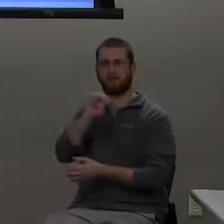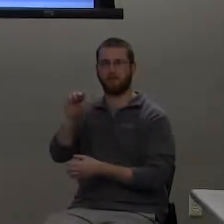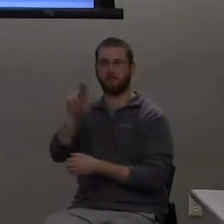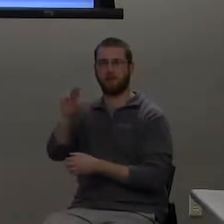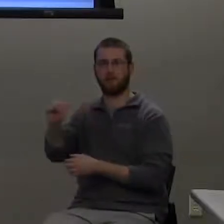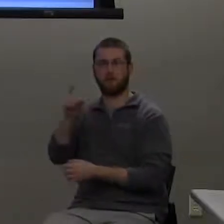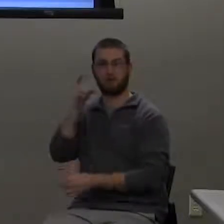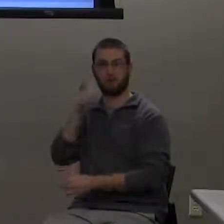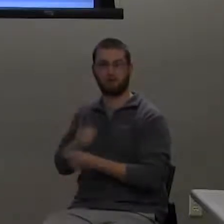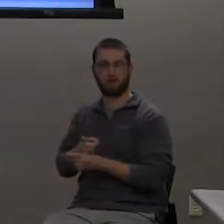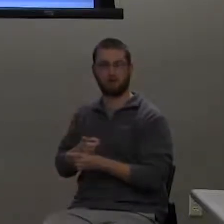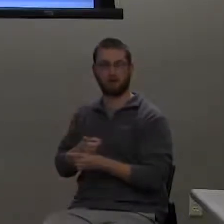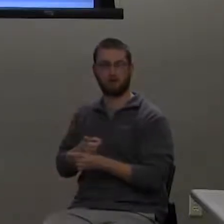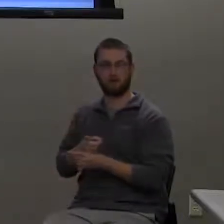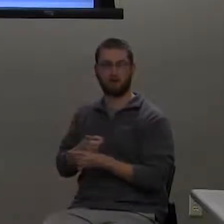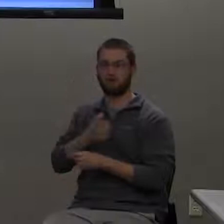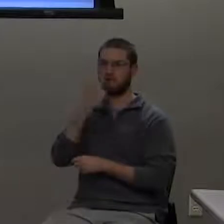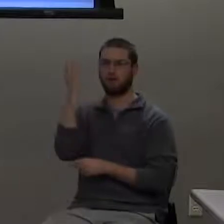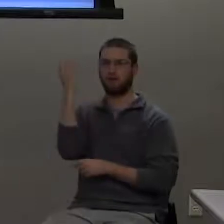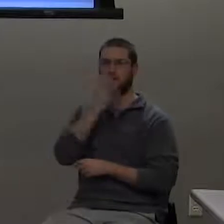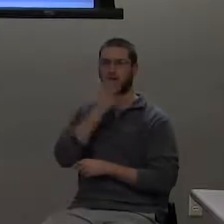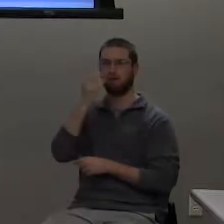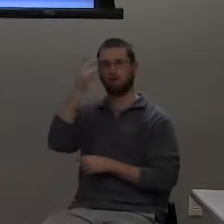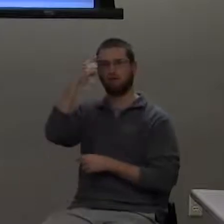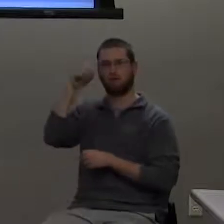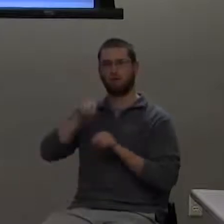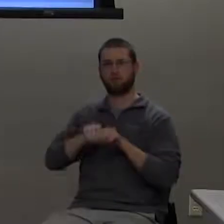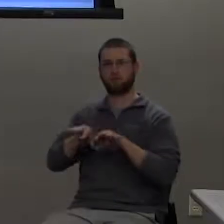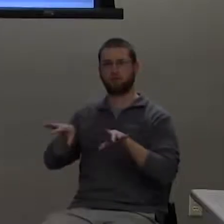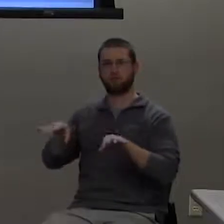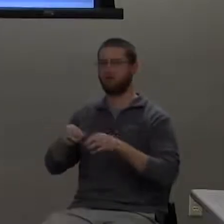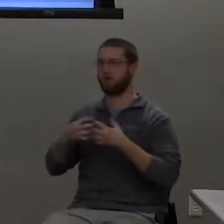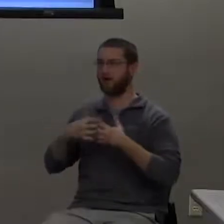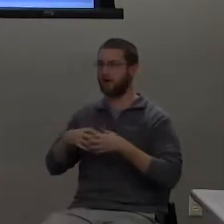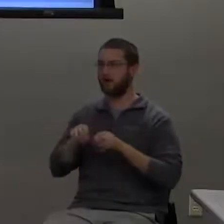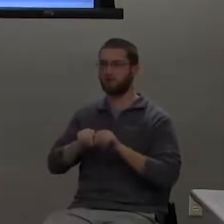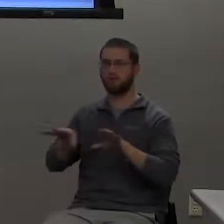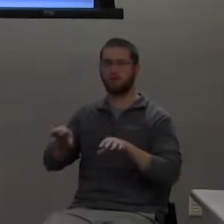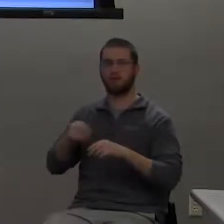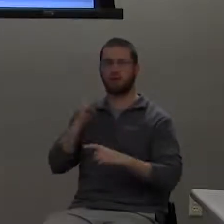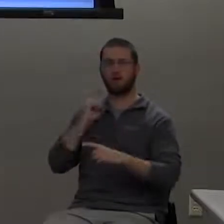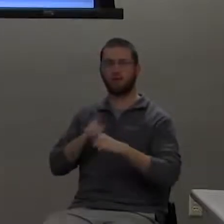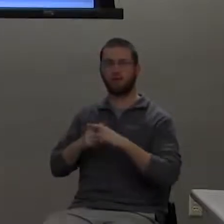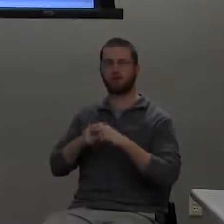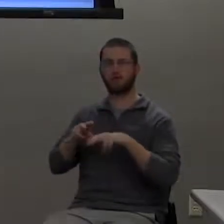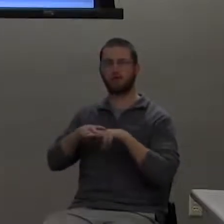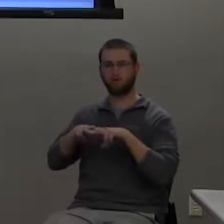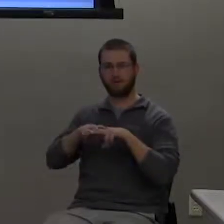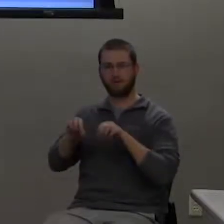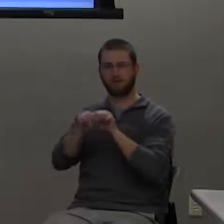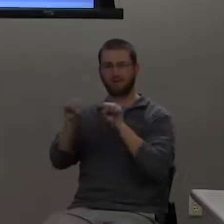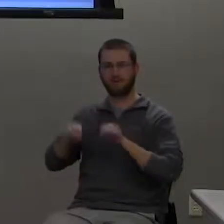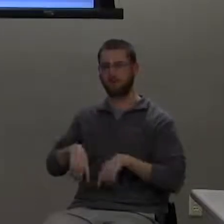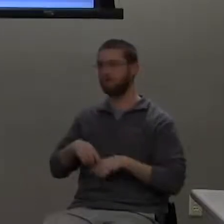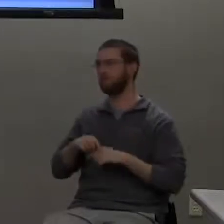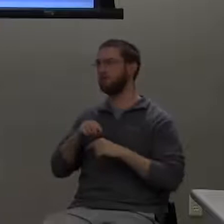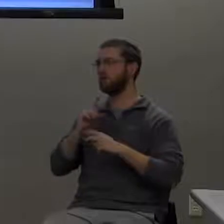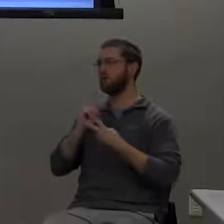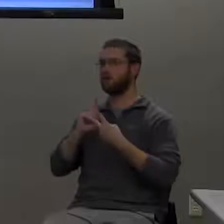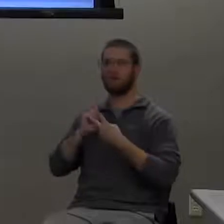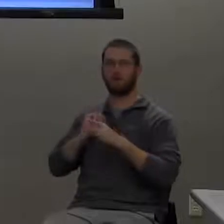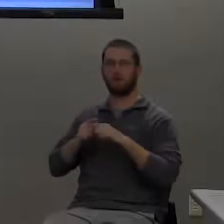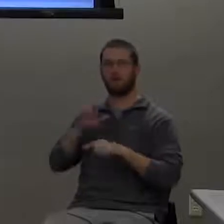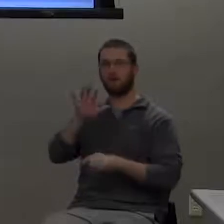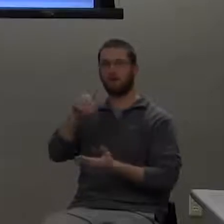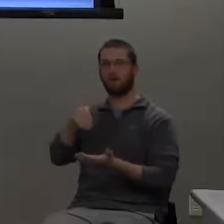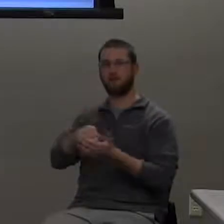County. That's tremendous from a distribution perspective. When you tie in the fact that we have an active rail line, the tie in the fact that we have a 5,000 foot runway